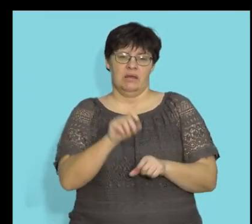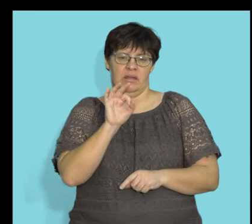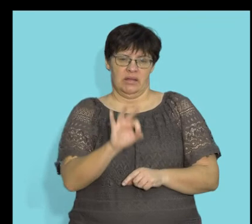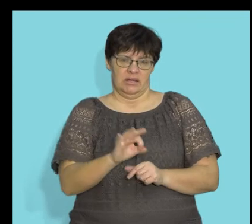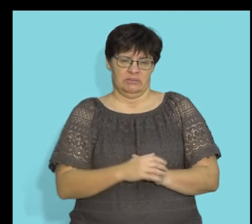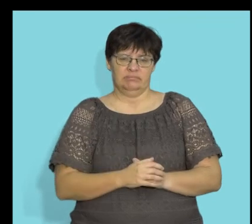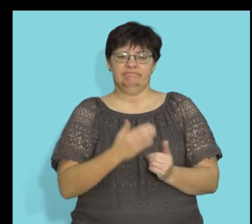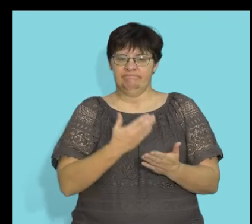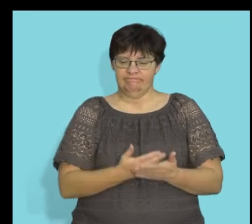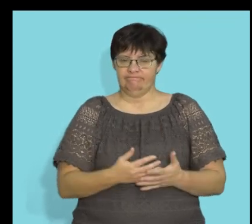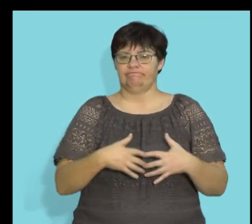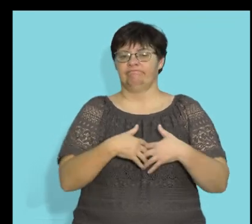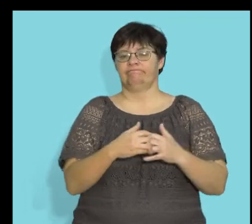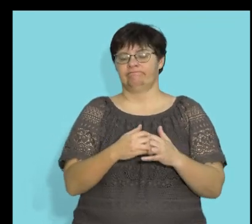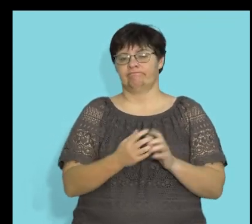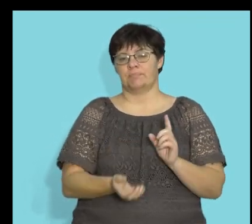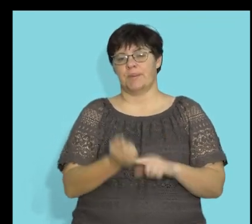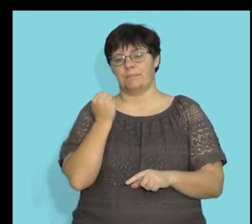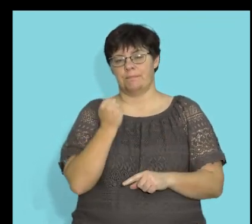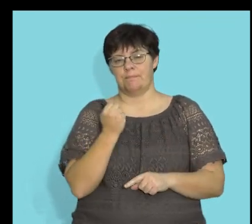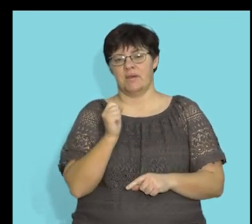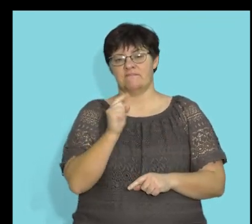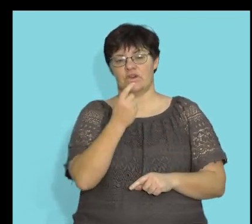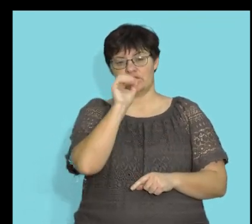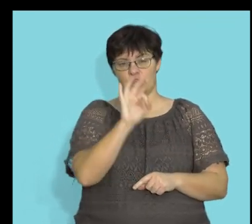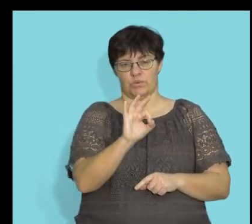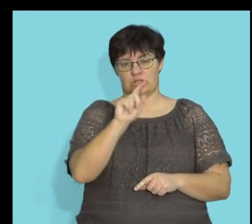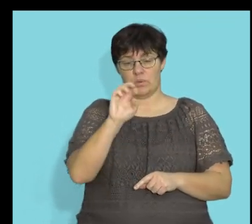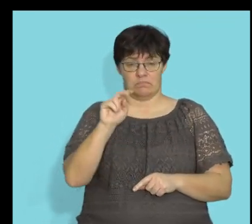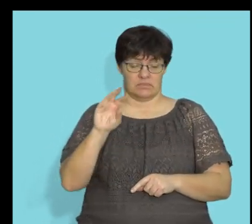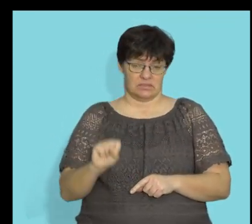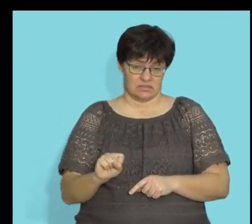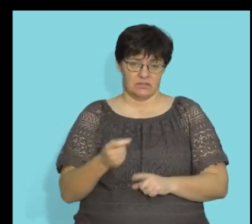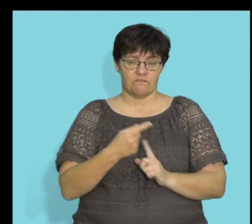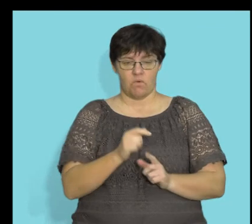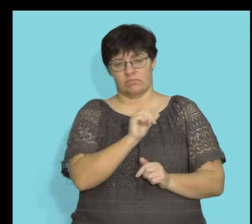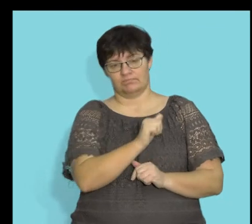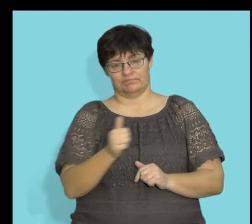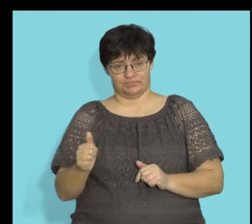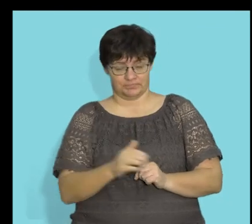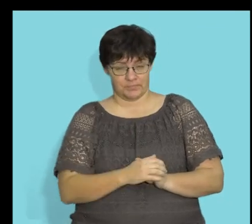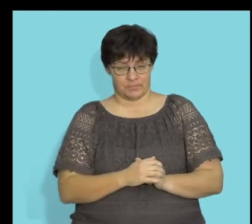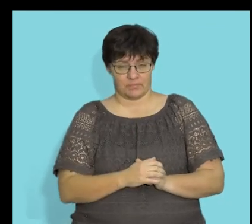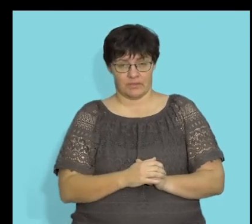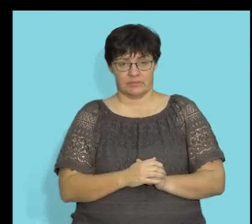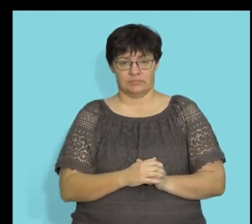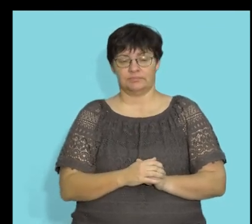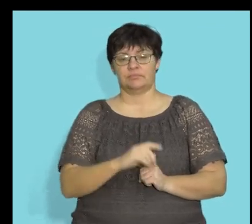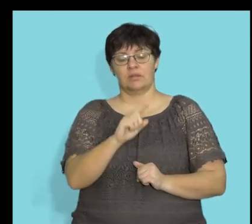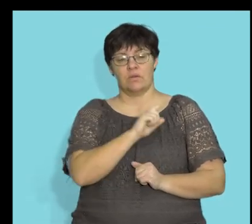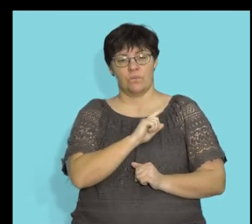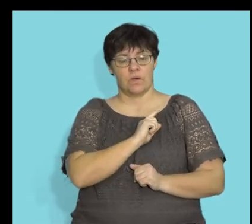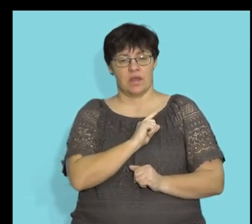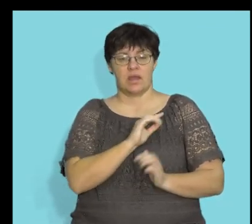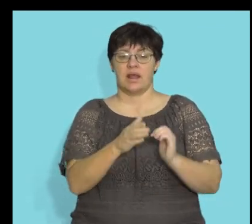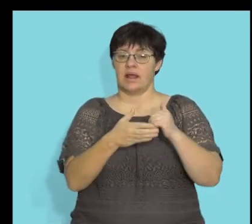to 3 in order to actually determine the first three terms of the sequence. The